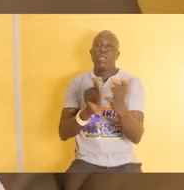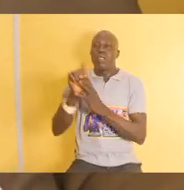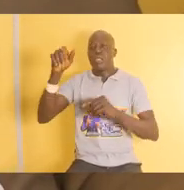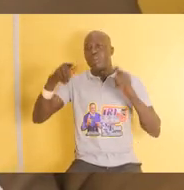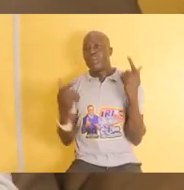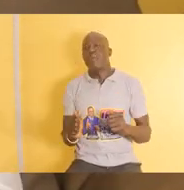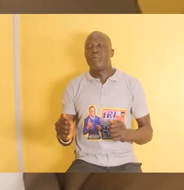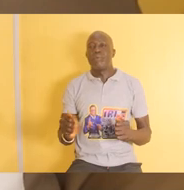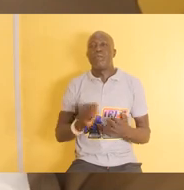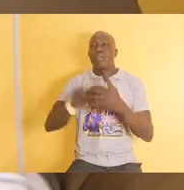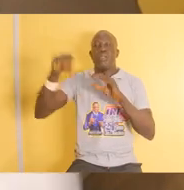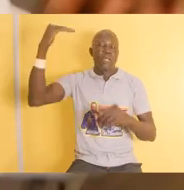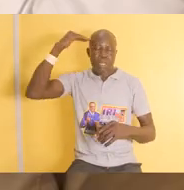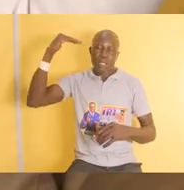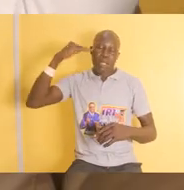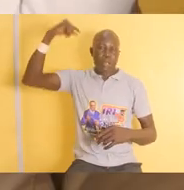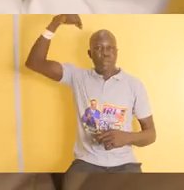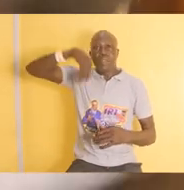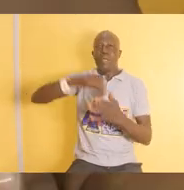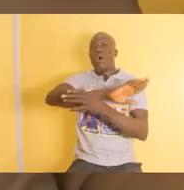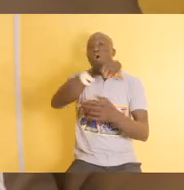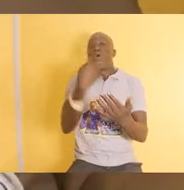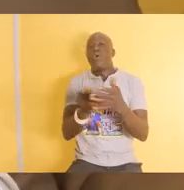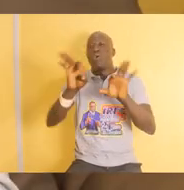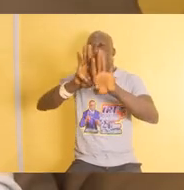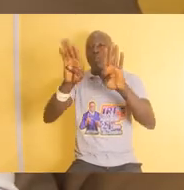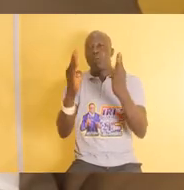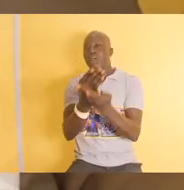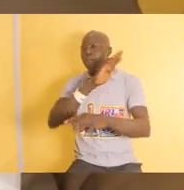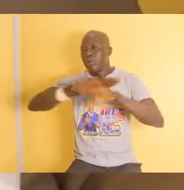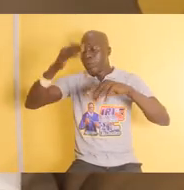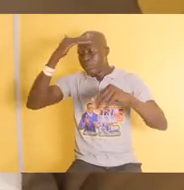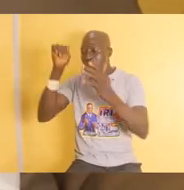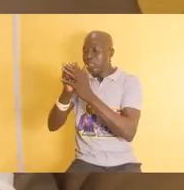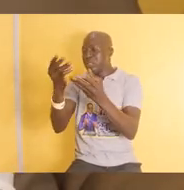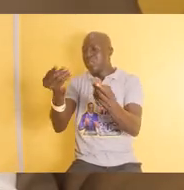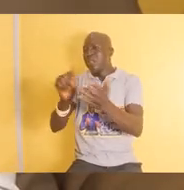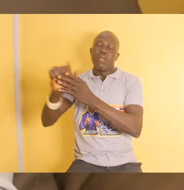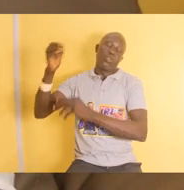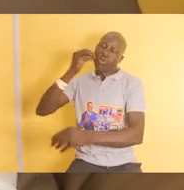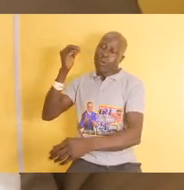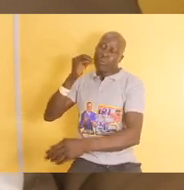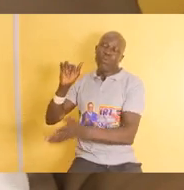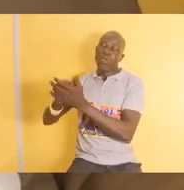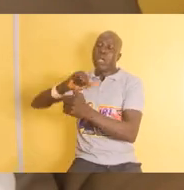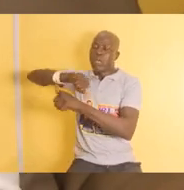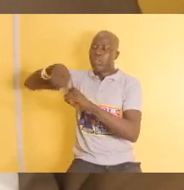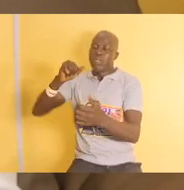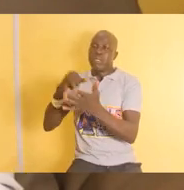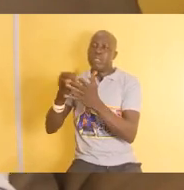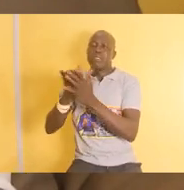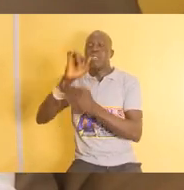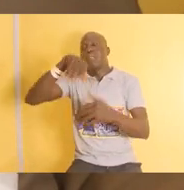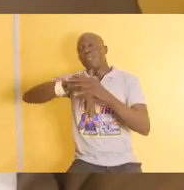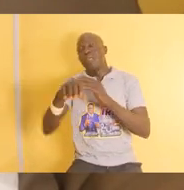umani agbara ni headquarters. Asi bugu brachi suwa. Mamba gbe yepo ezi. Agbara ba ano ete.